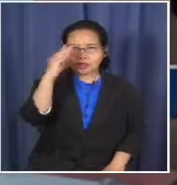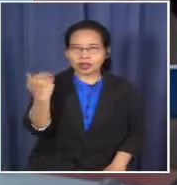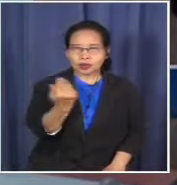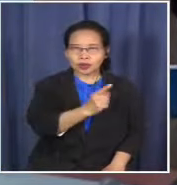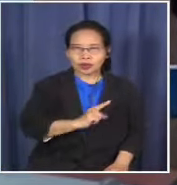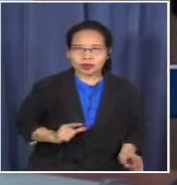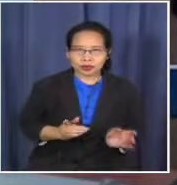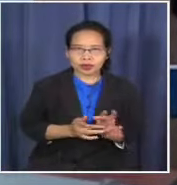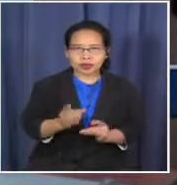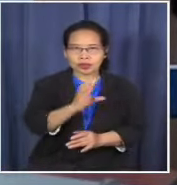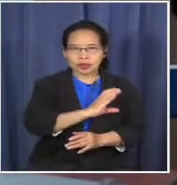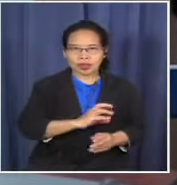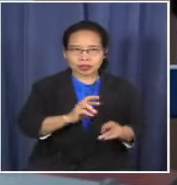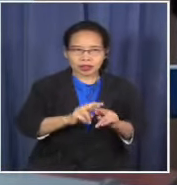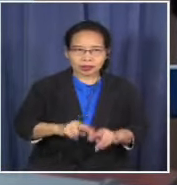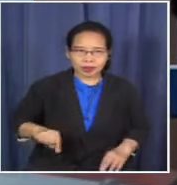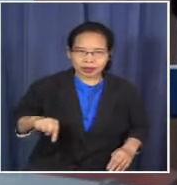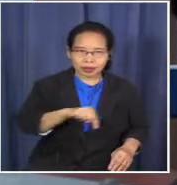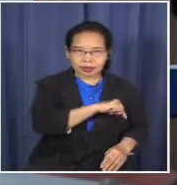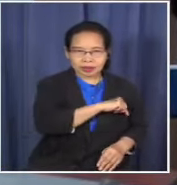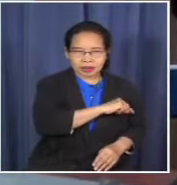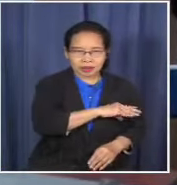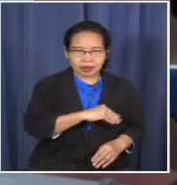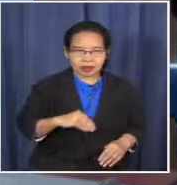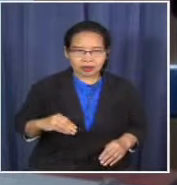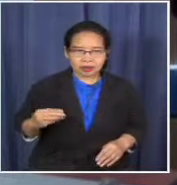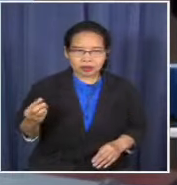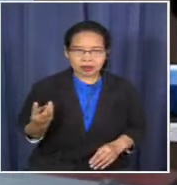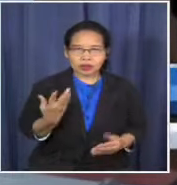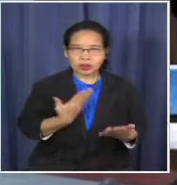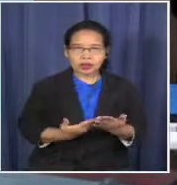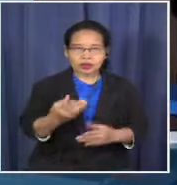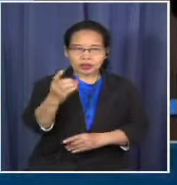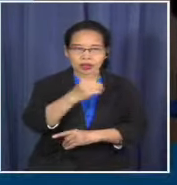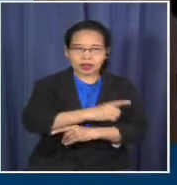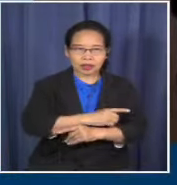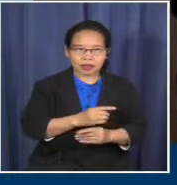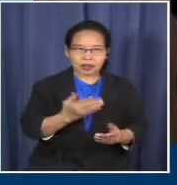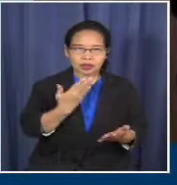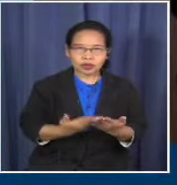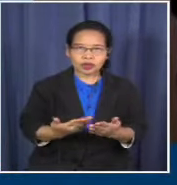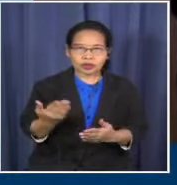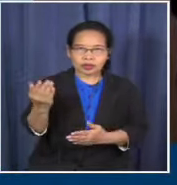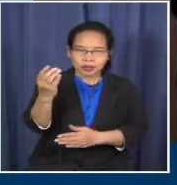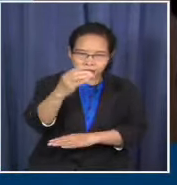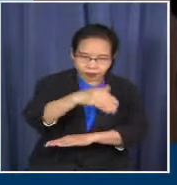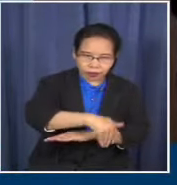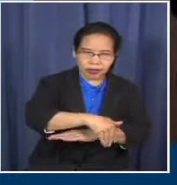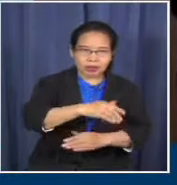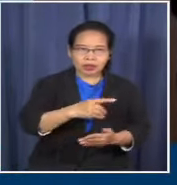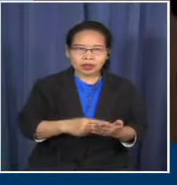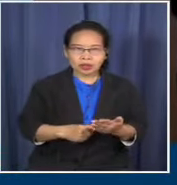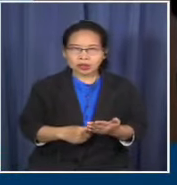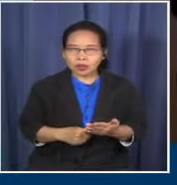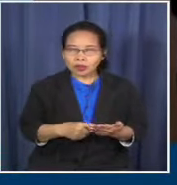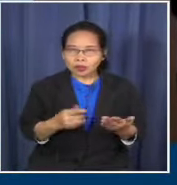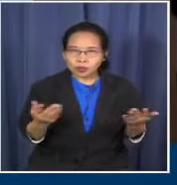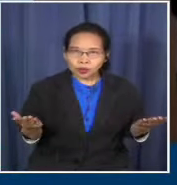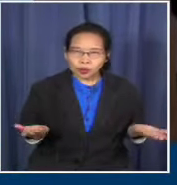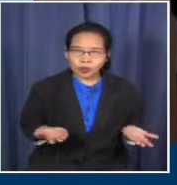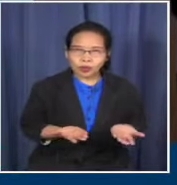May the peace of the Father God and of the Lord Jesus Christ remain with us. Once again, a good day, good